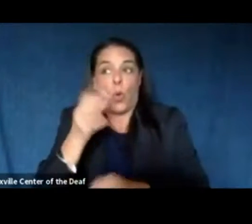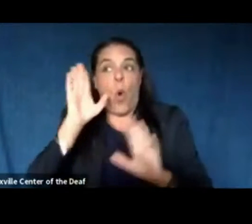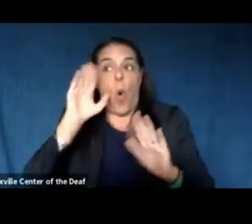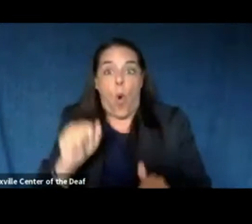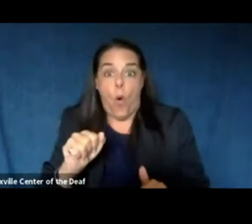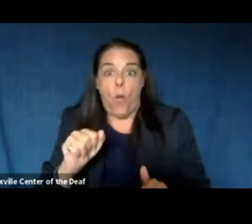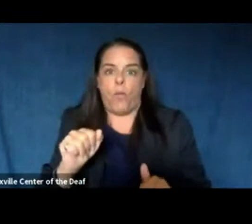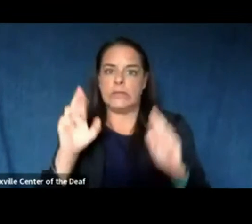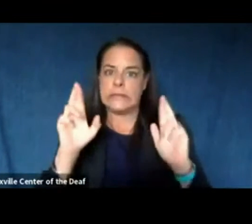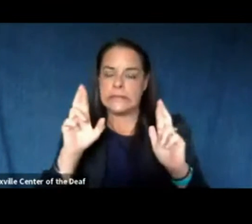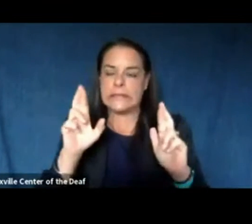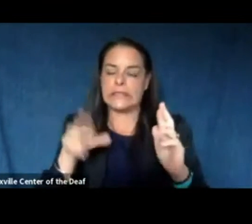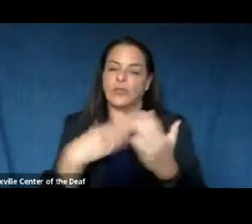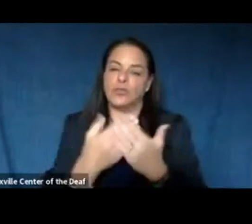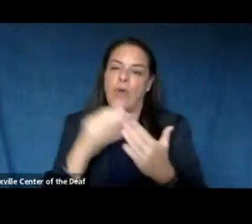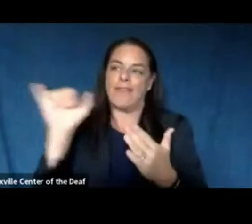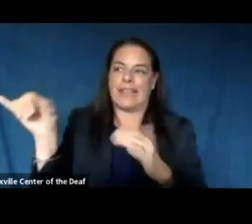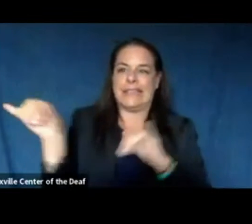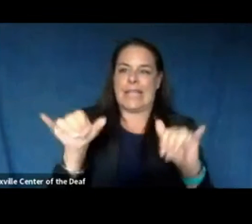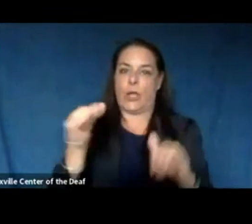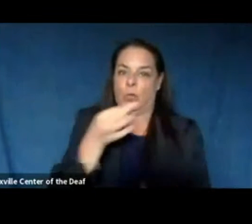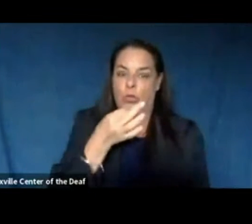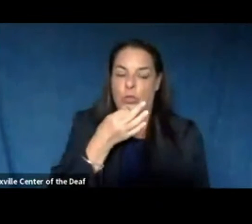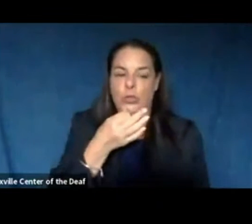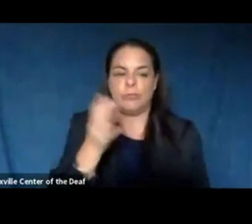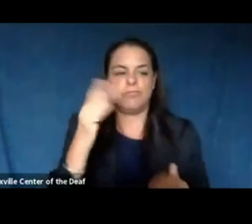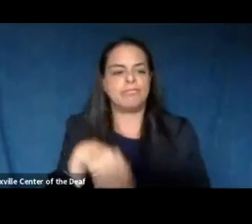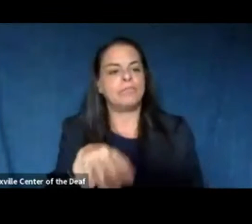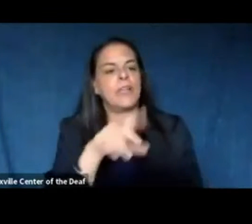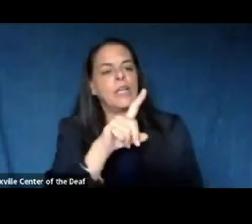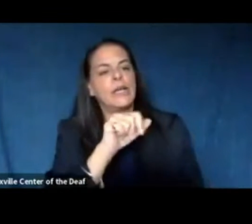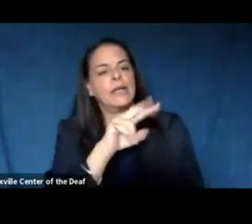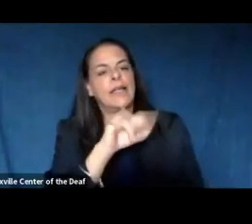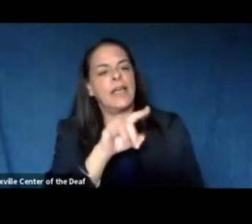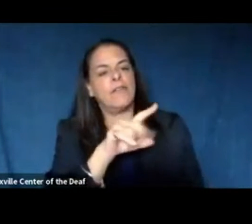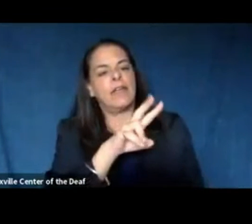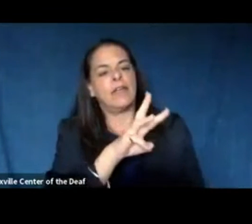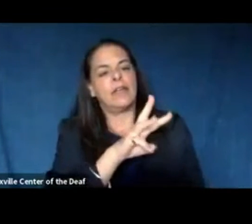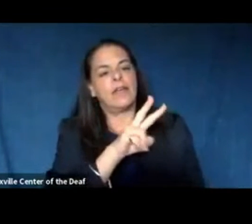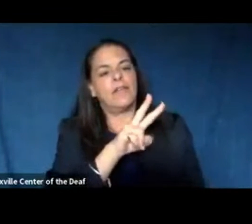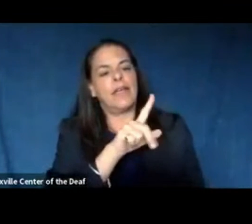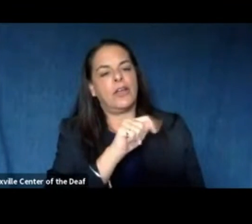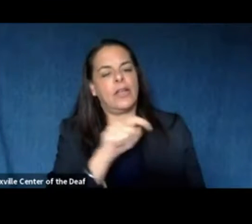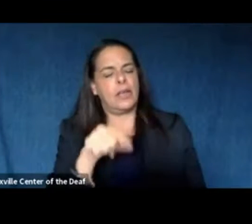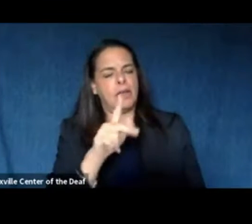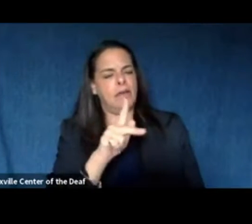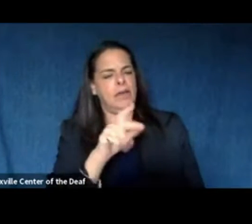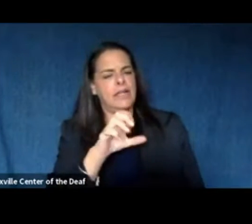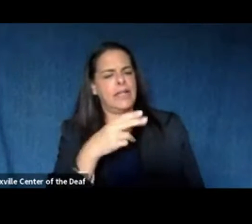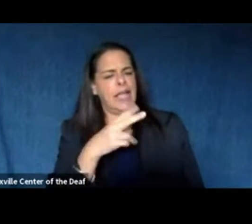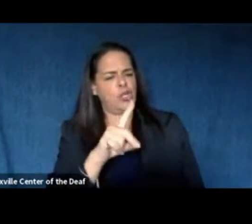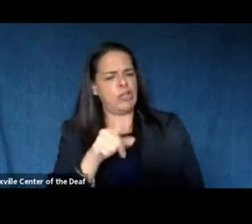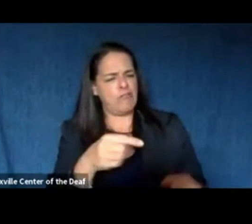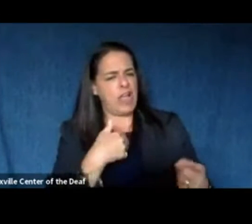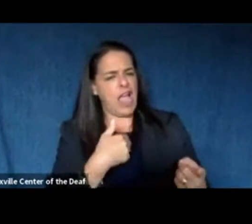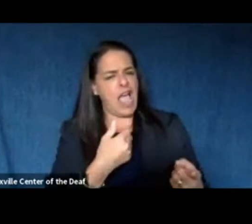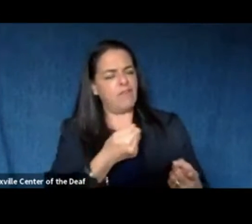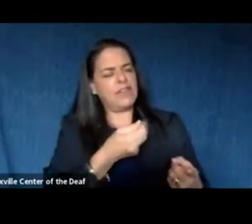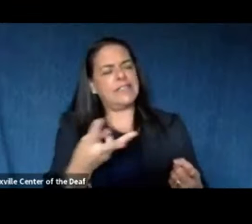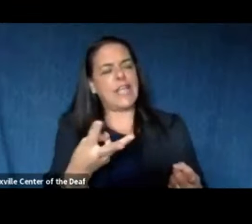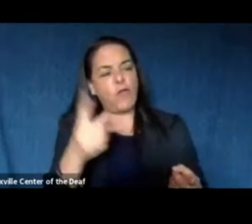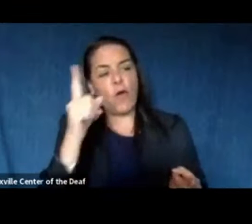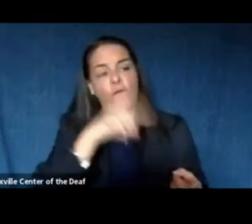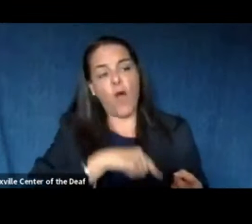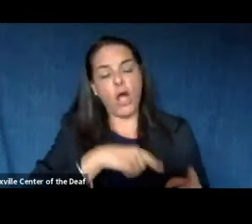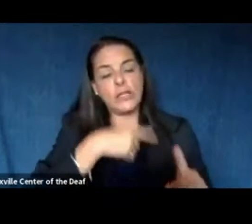soon. From David with WBLT, does Kchd have a number of false positives test, and is that number taken